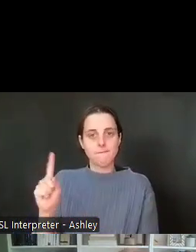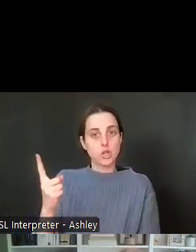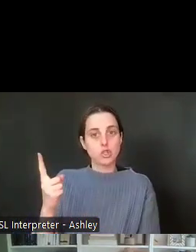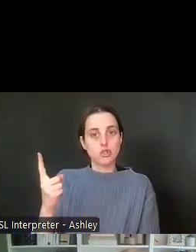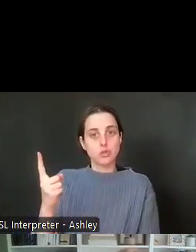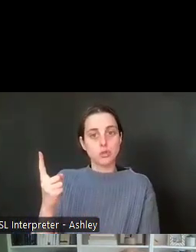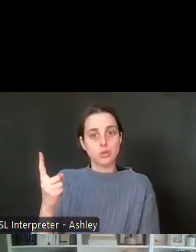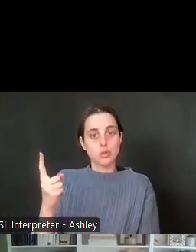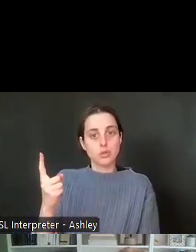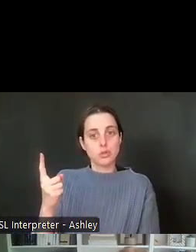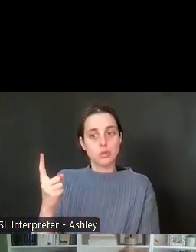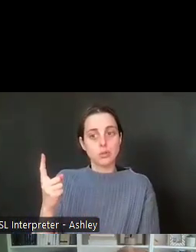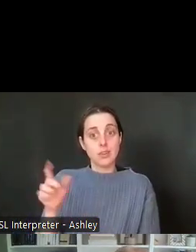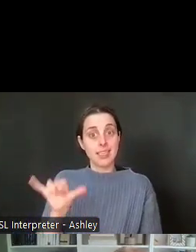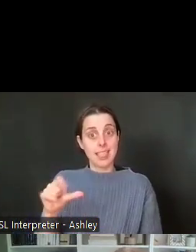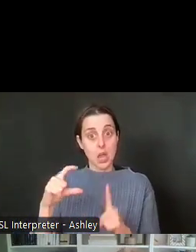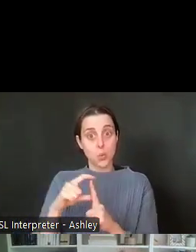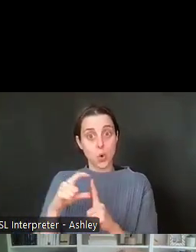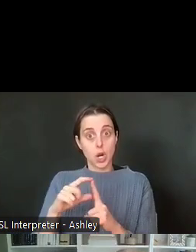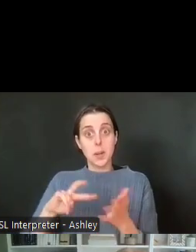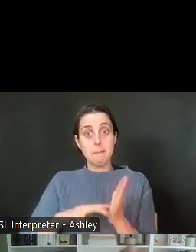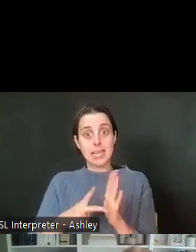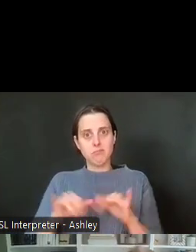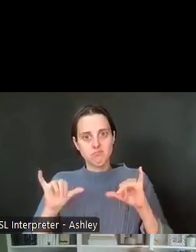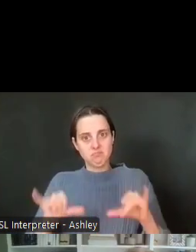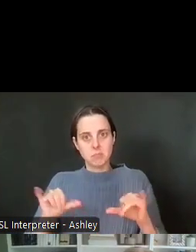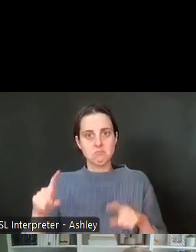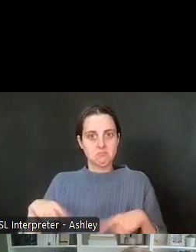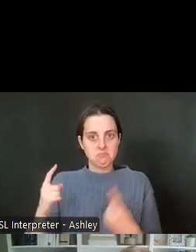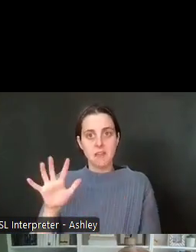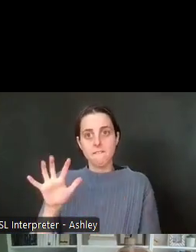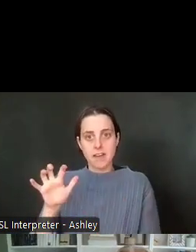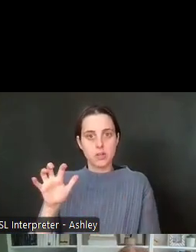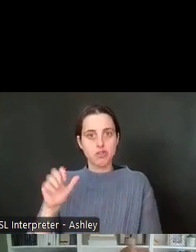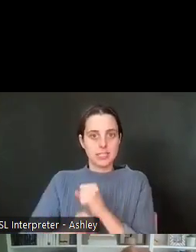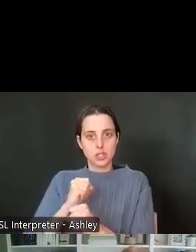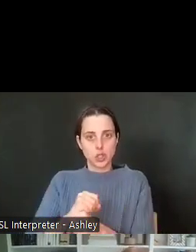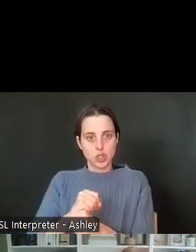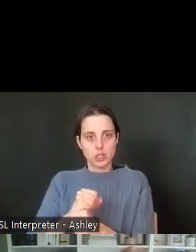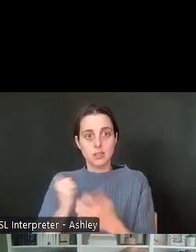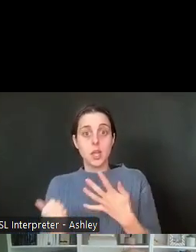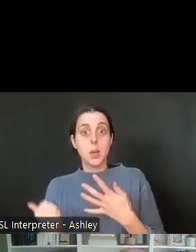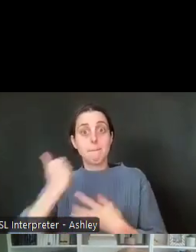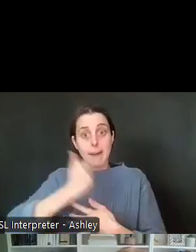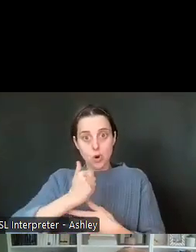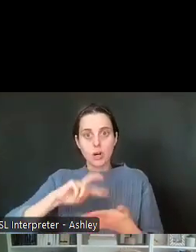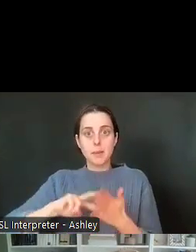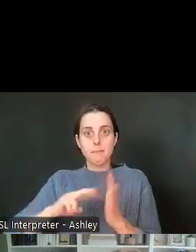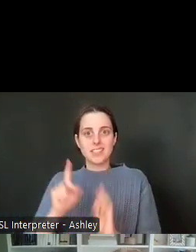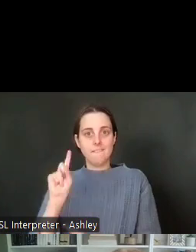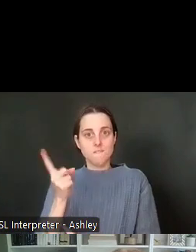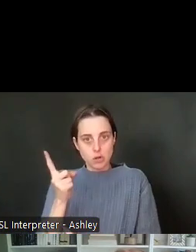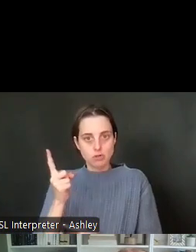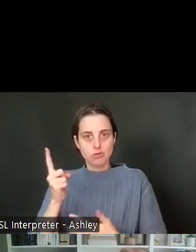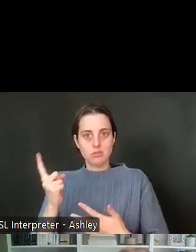For 500 years, the word priority was singular because there can only be one